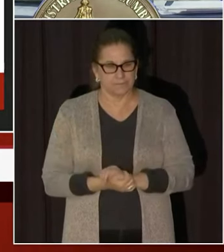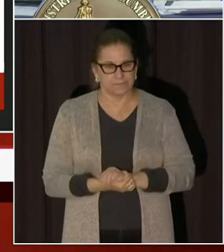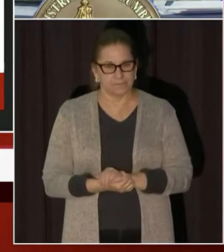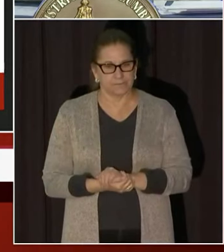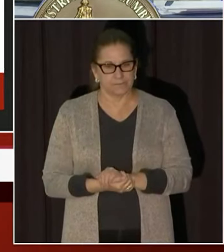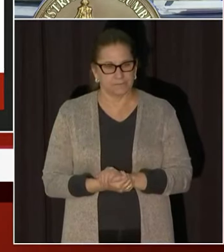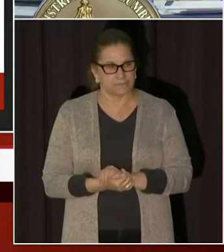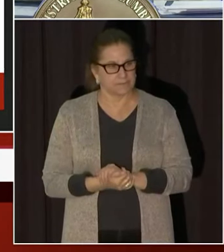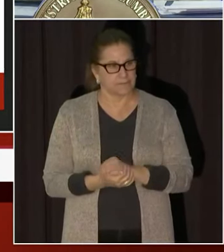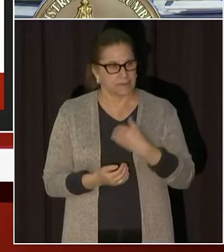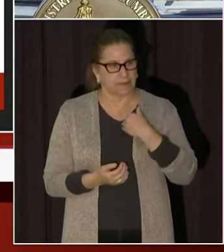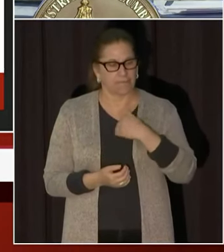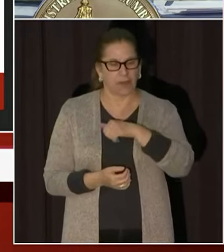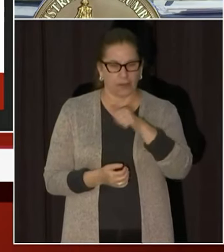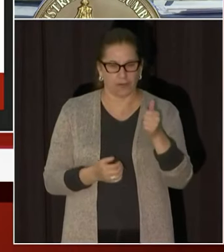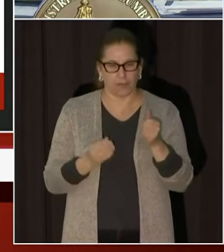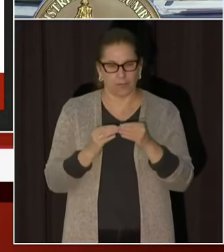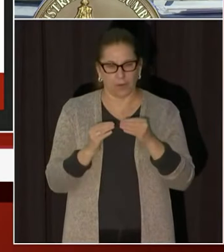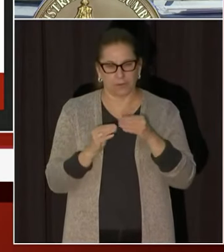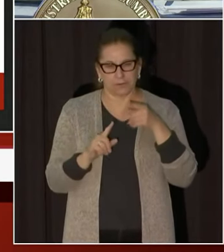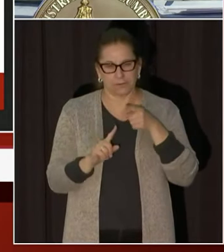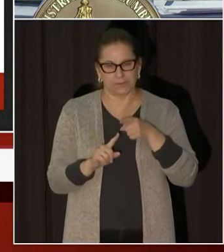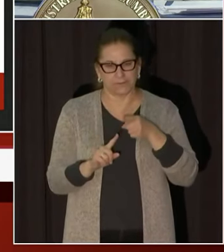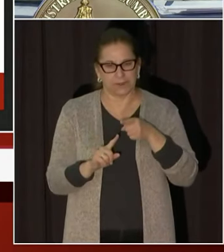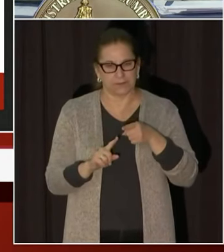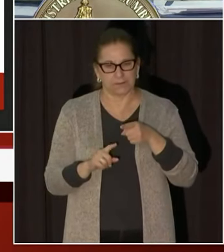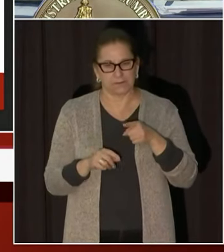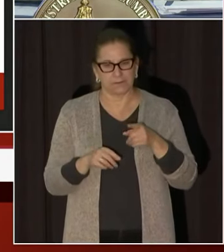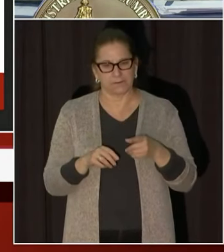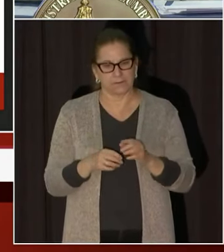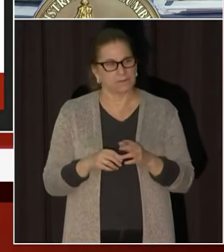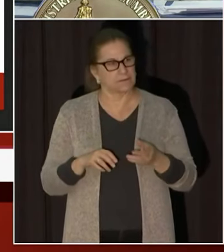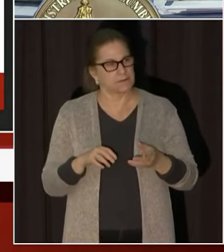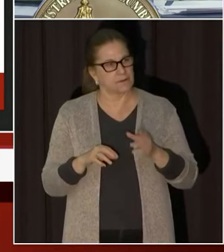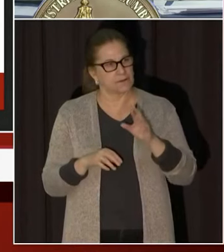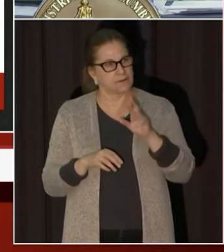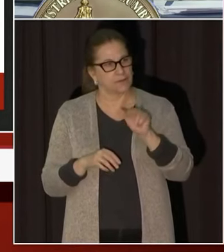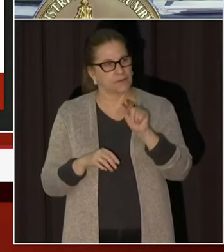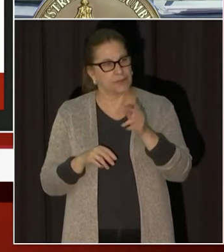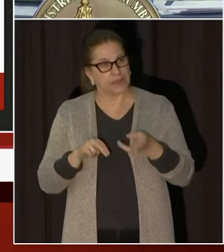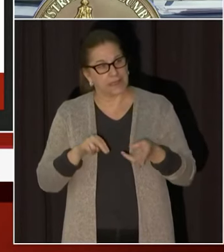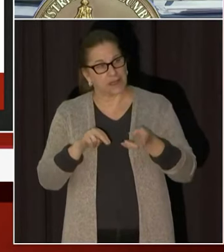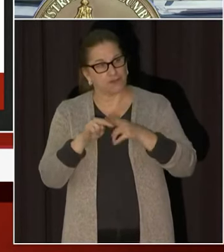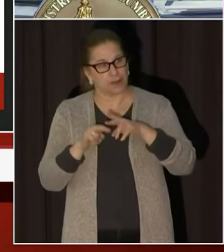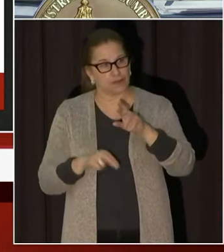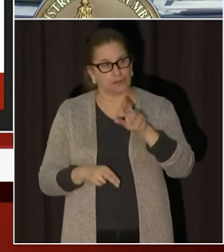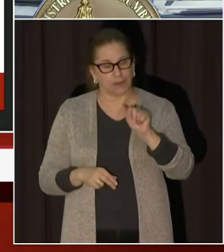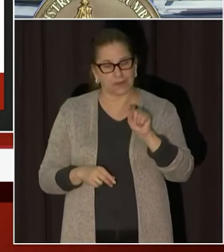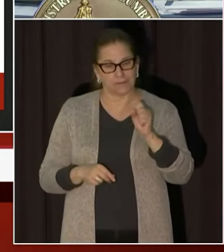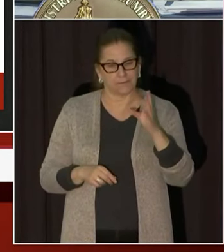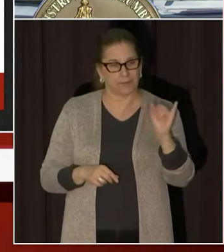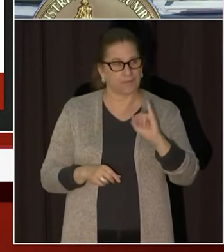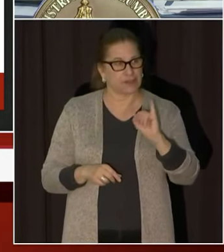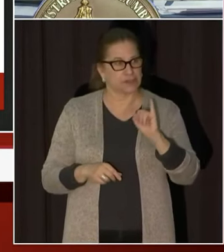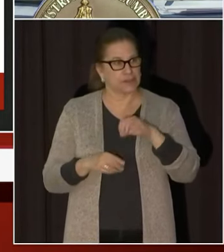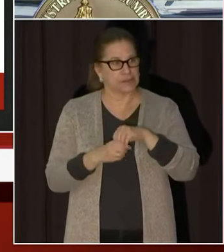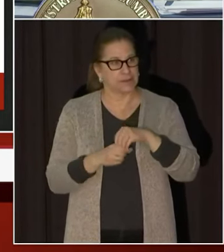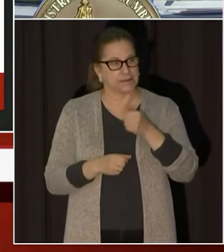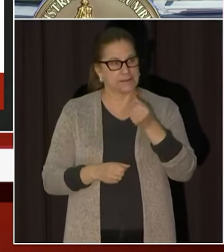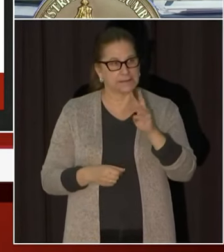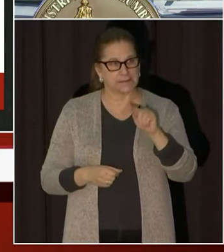specific data about where we see increased rates, and Dr. Nesbitt and her team want to talk more about that